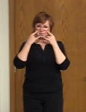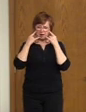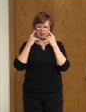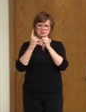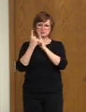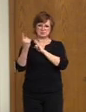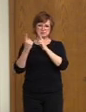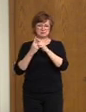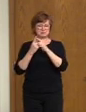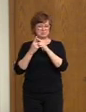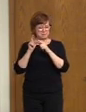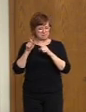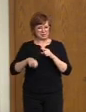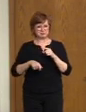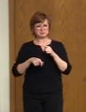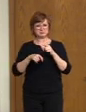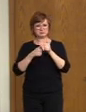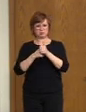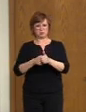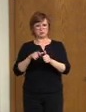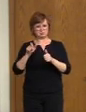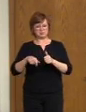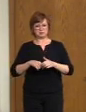the course.